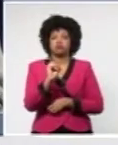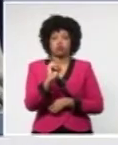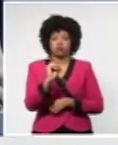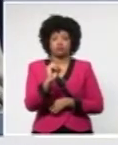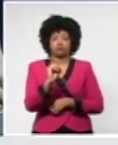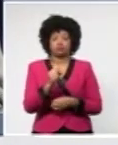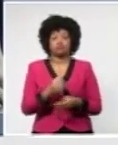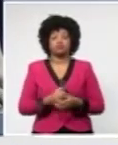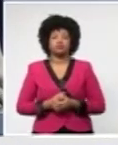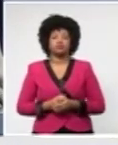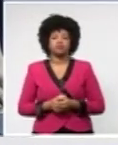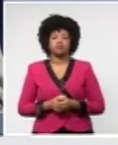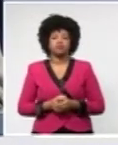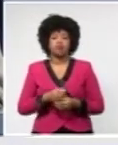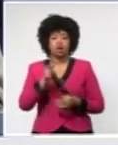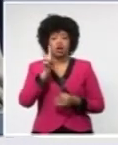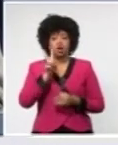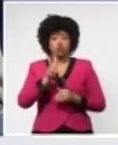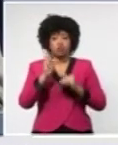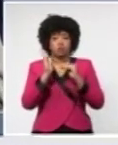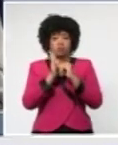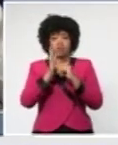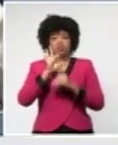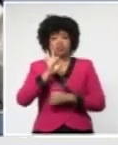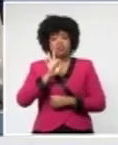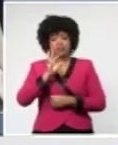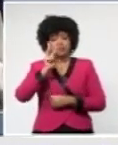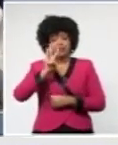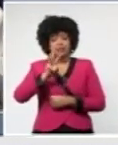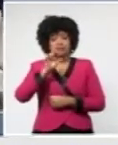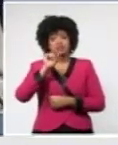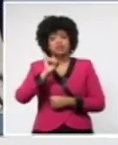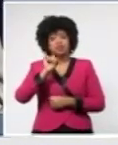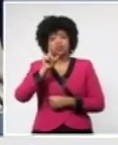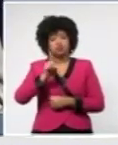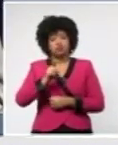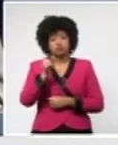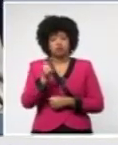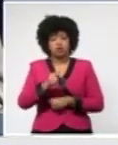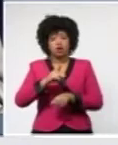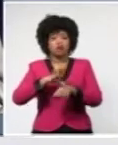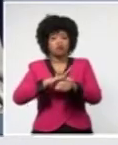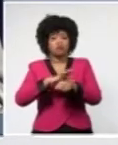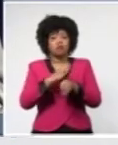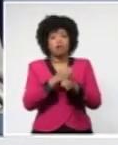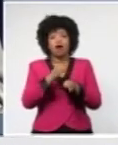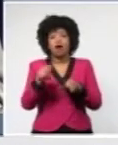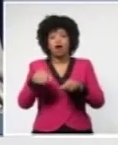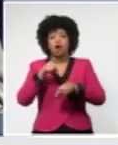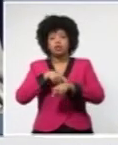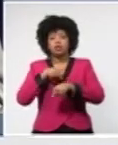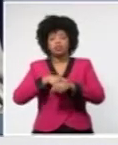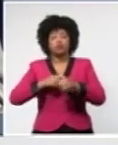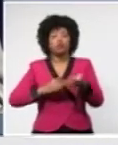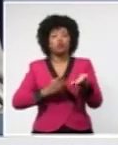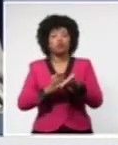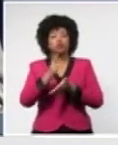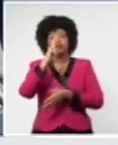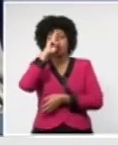remain admitted, active cases. This is the 2.1%. 48 of